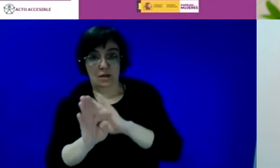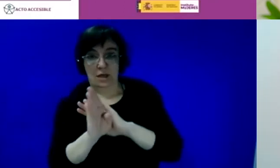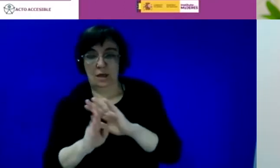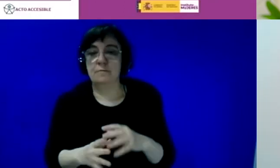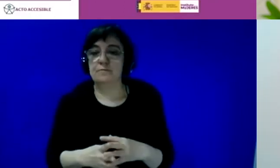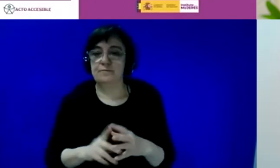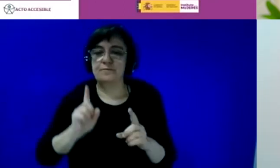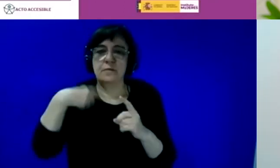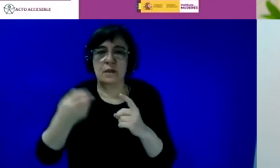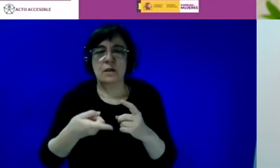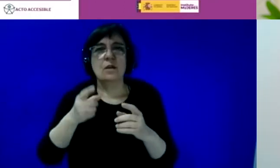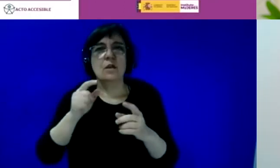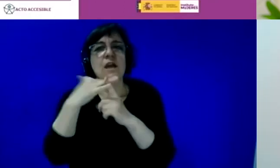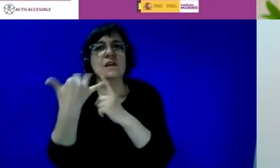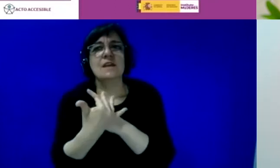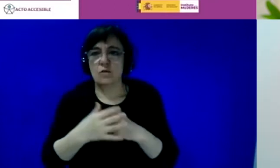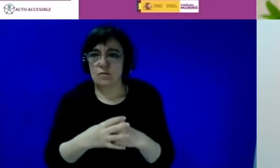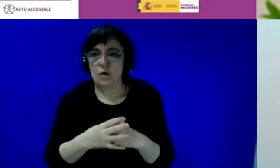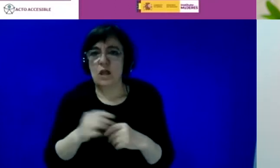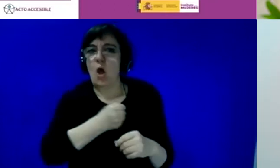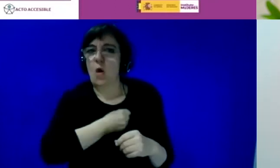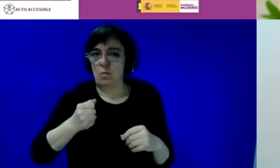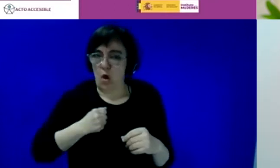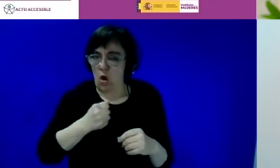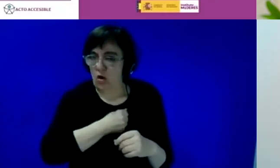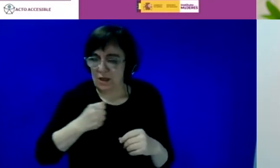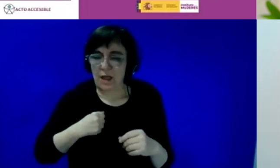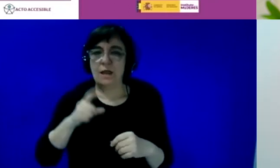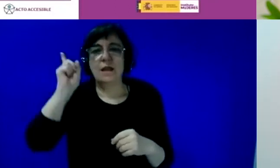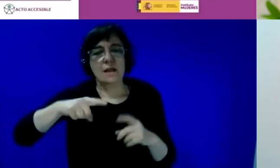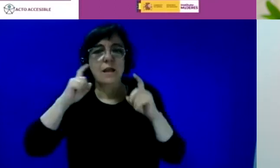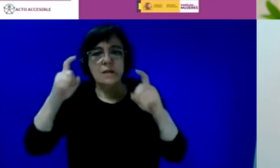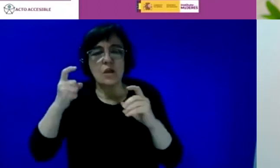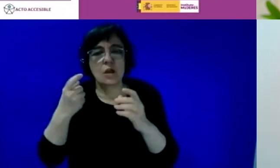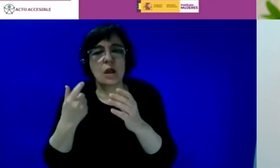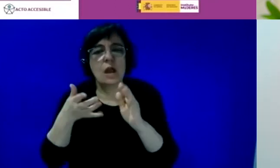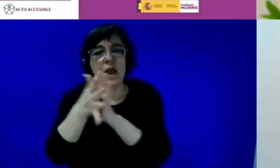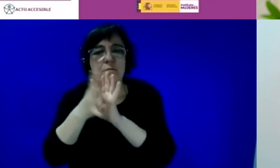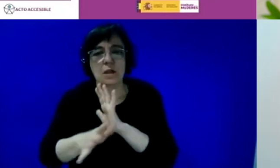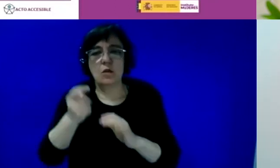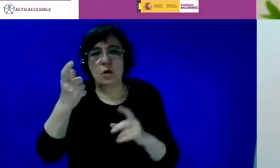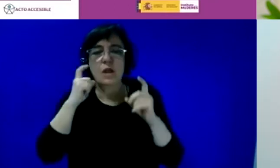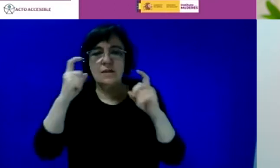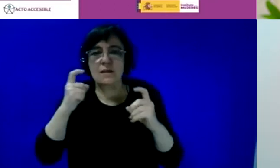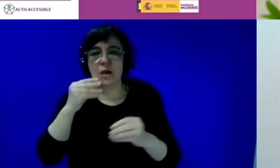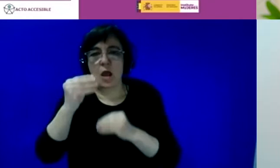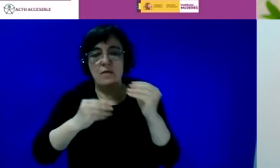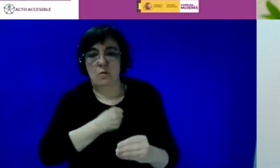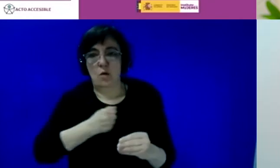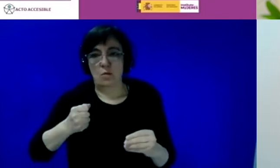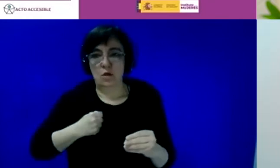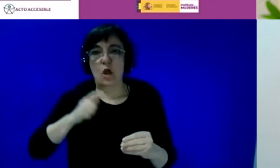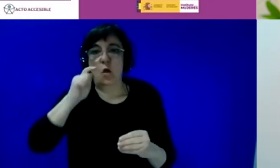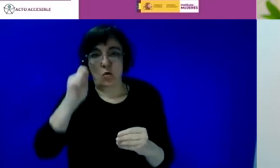and also what we are trying to do on the Ukrainian side. So just to take into perspective, Poland has